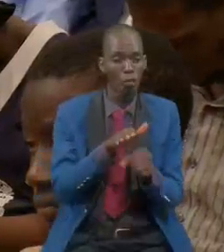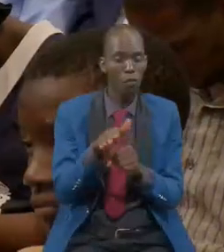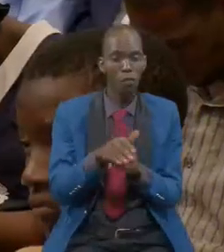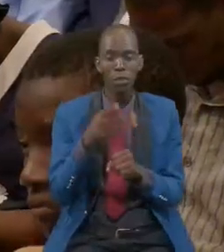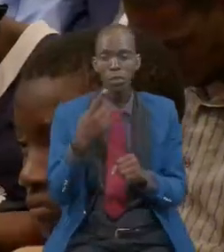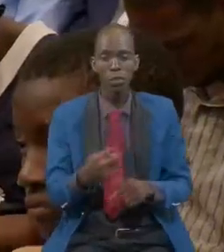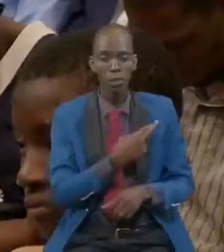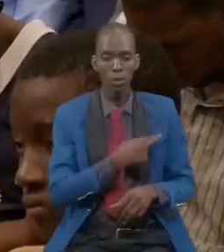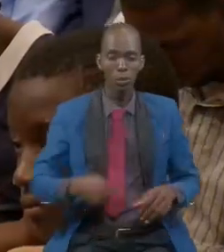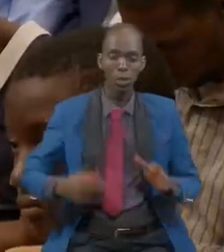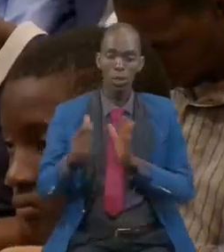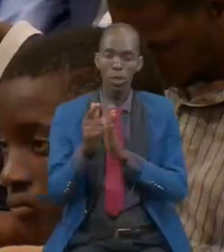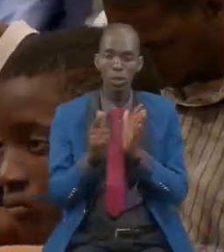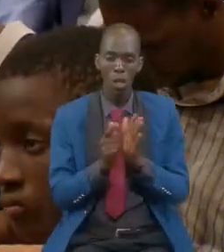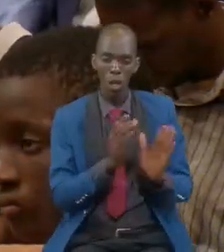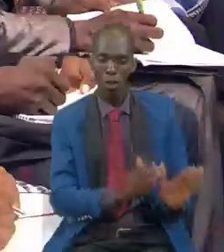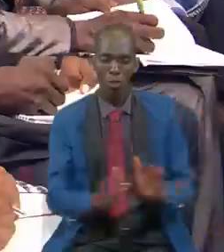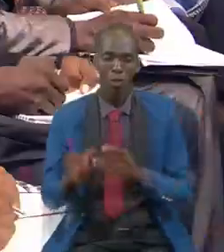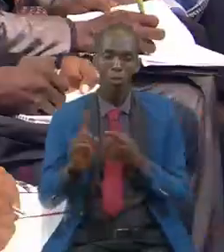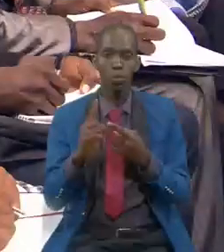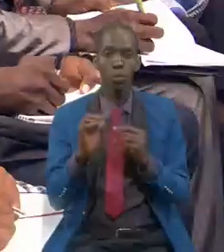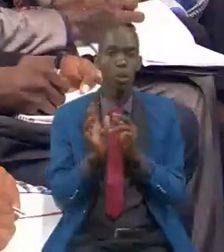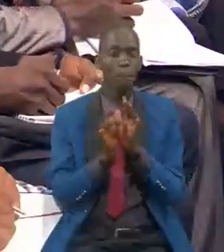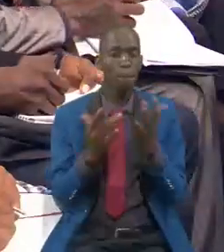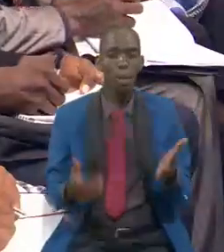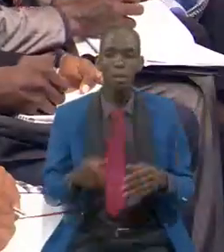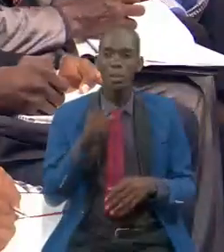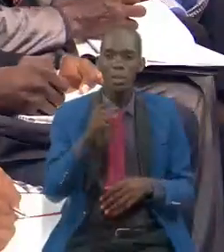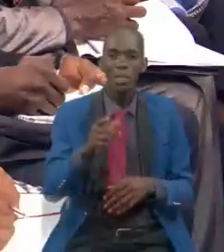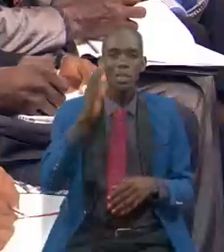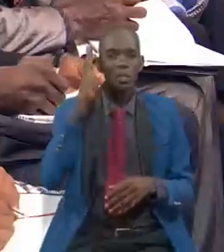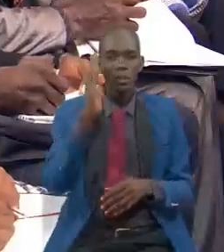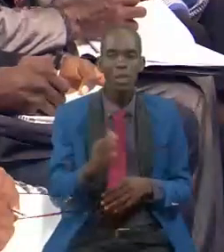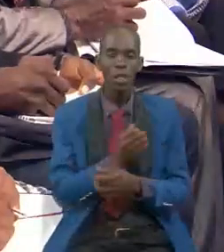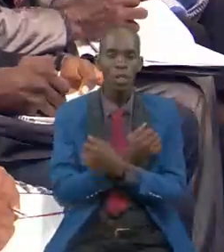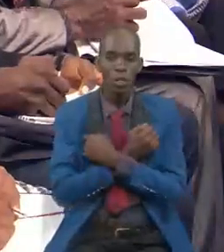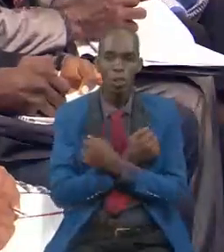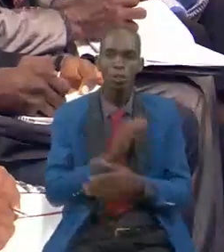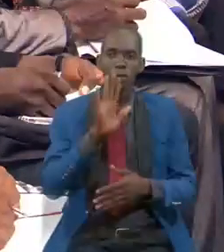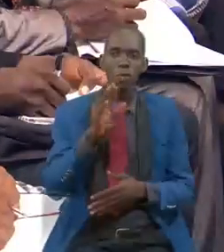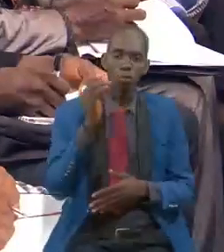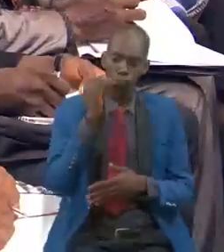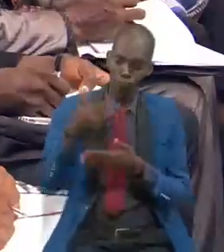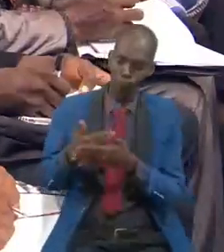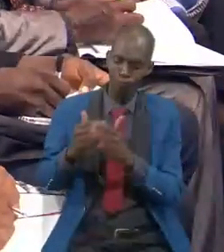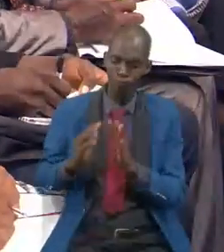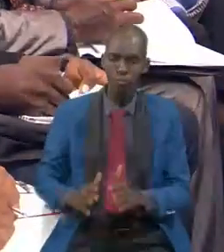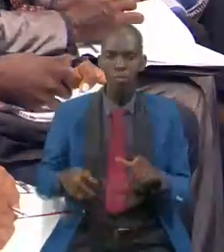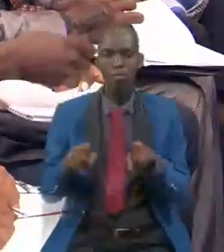according to the scripture thou shall love thy neighbor as